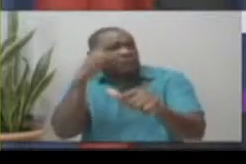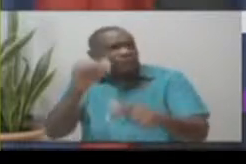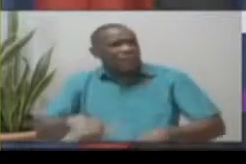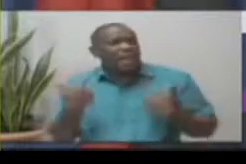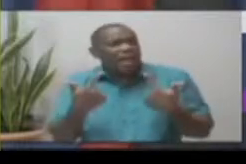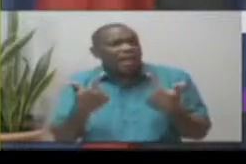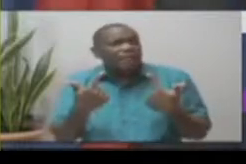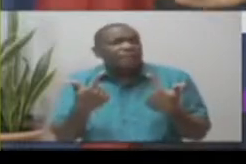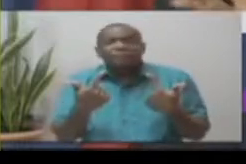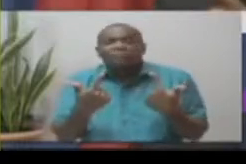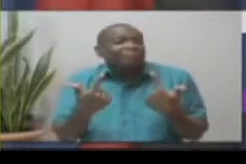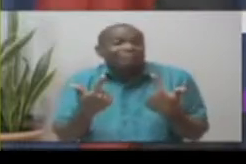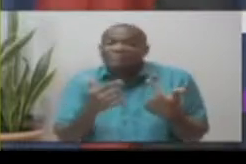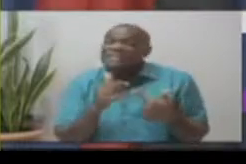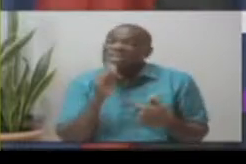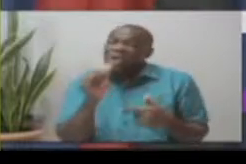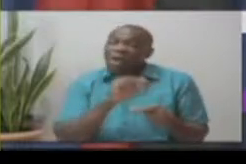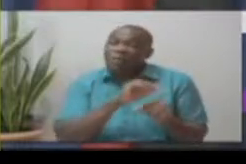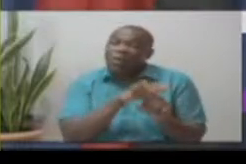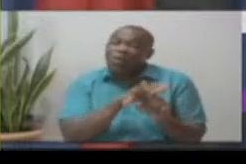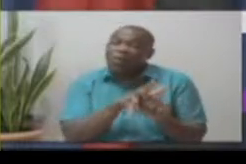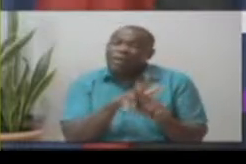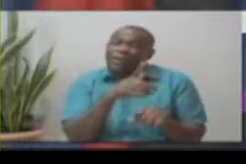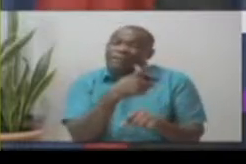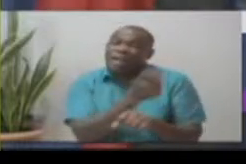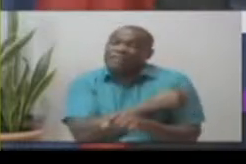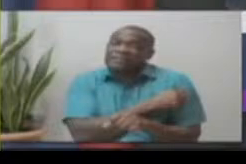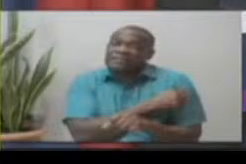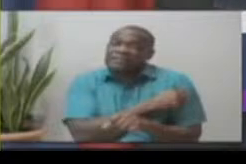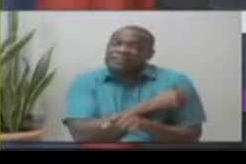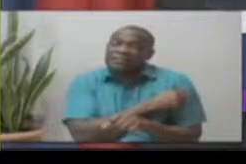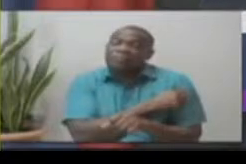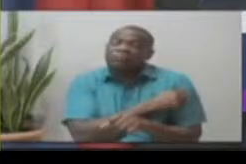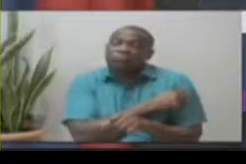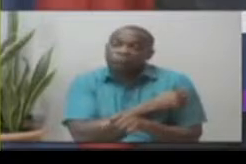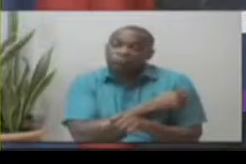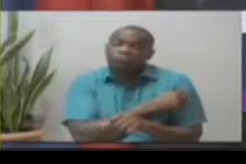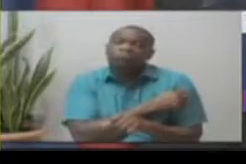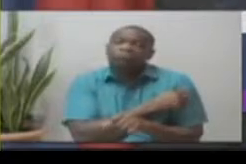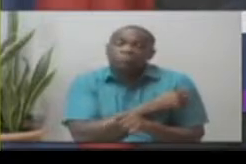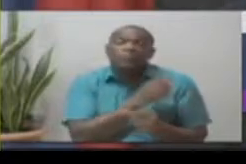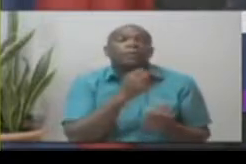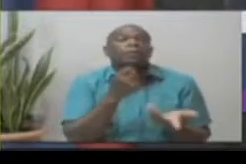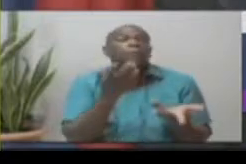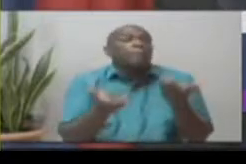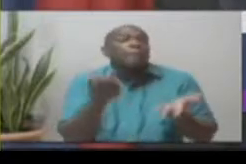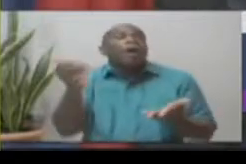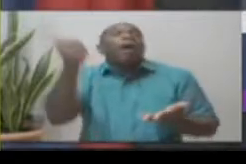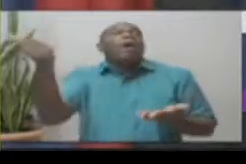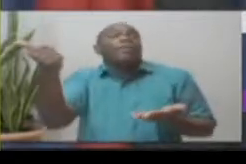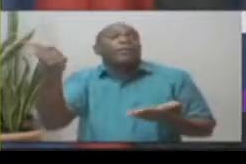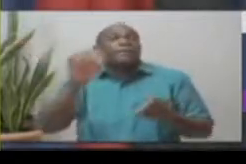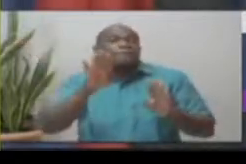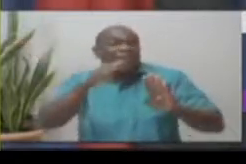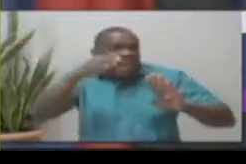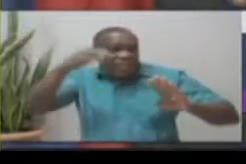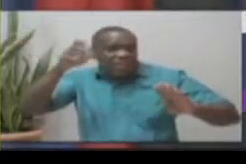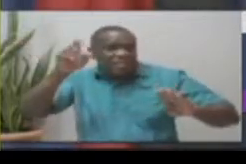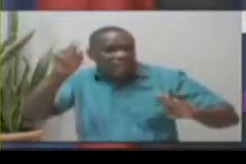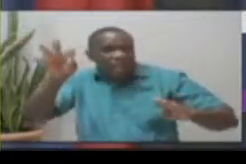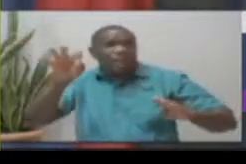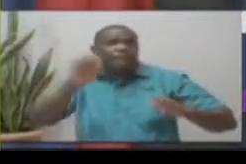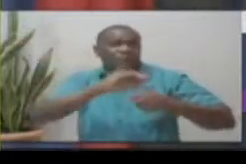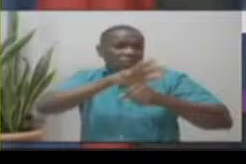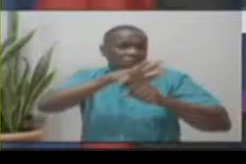we may have to respond again to a variant that is so virulent that it